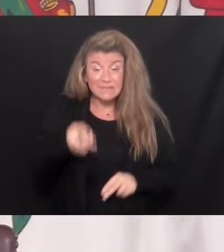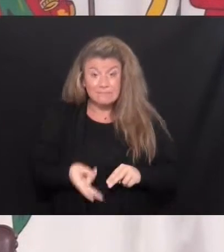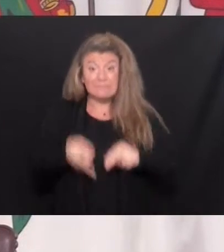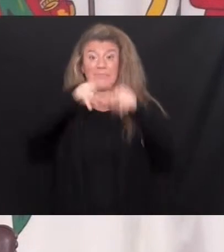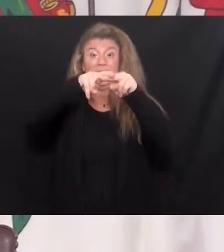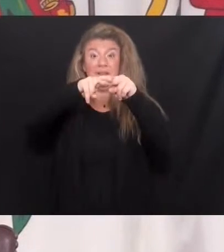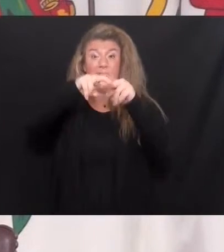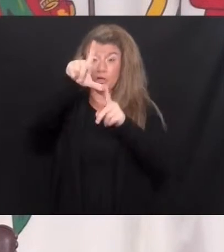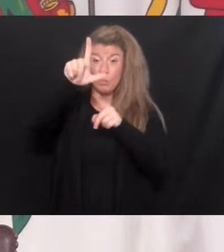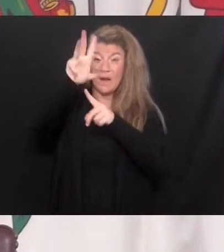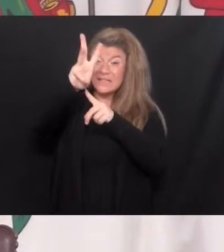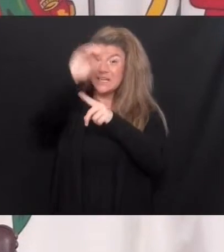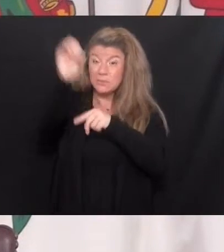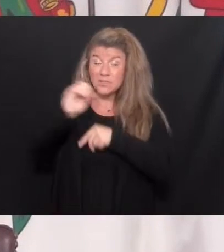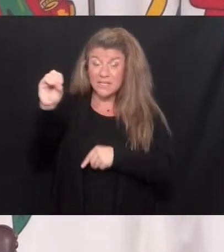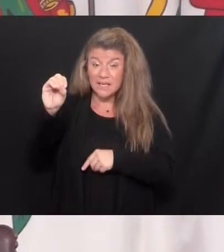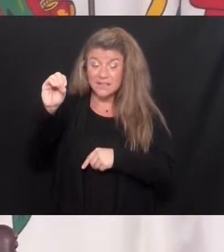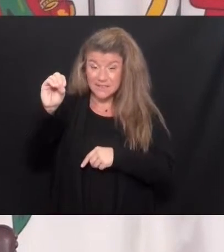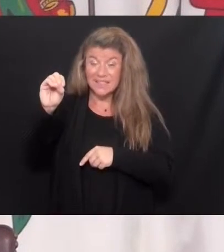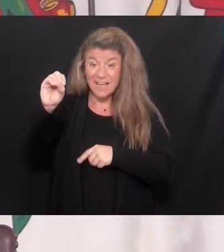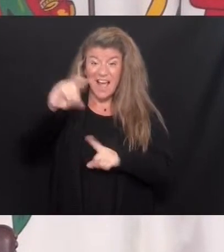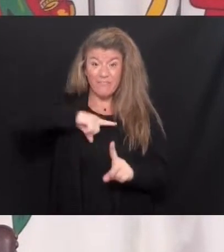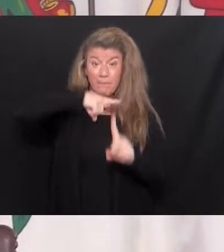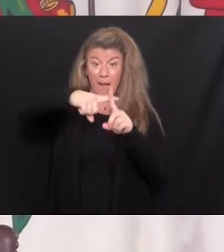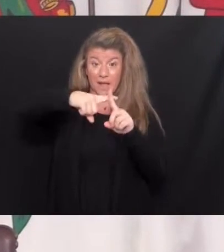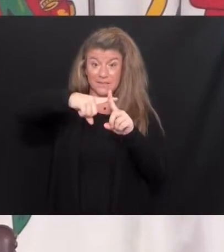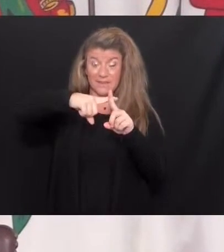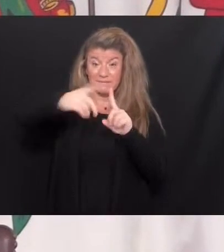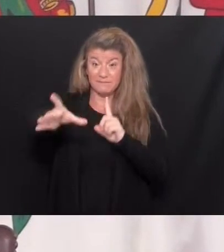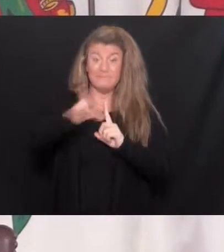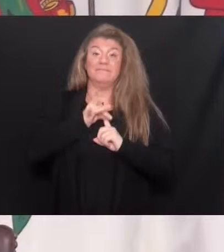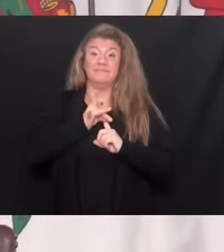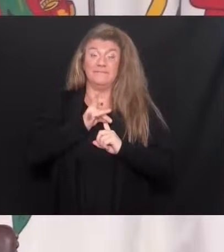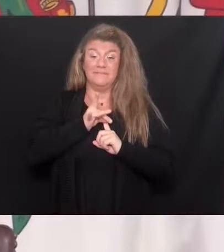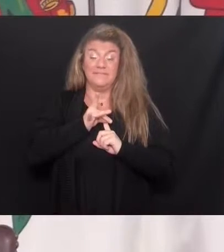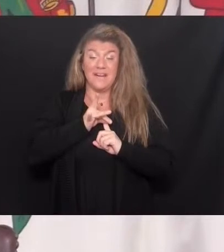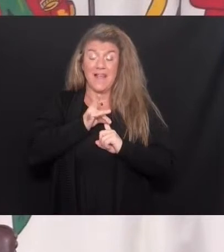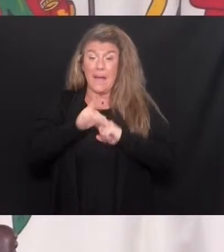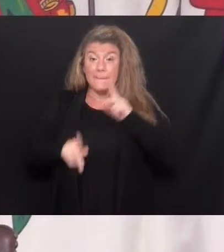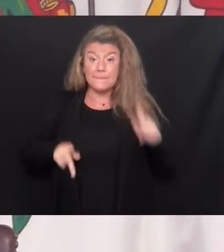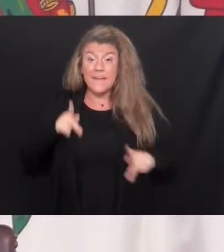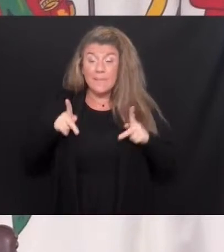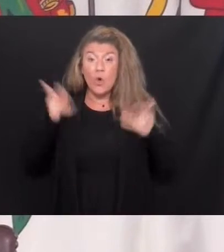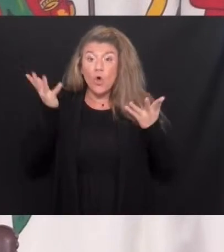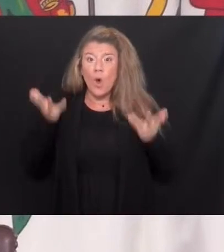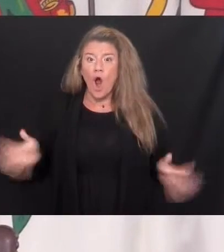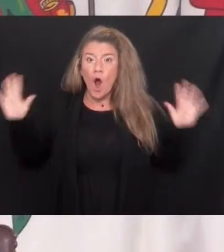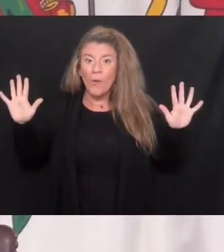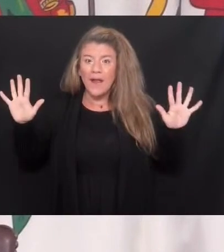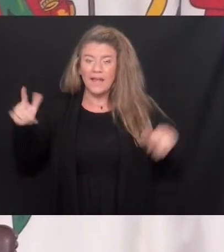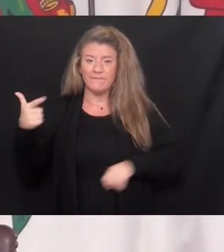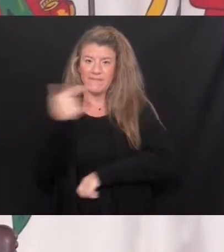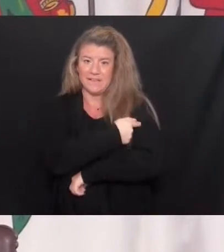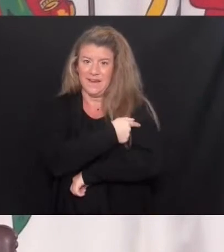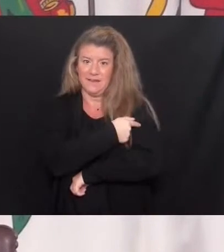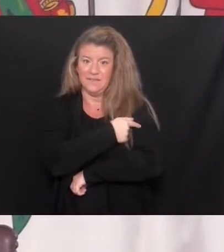26% increase in positive cases in people that are fully